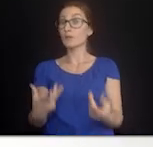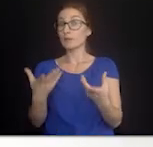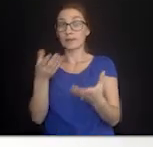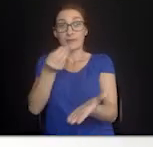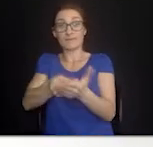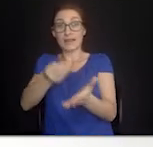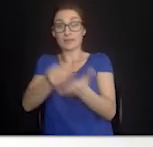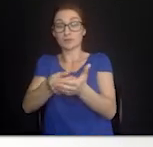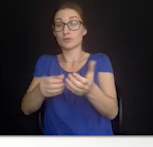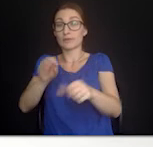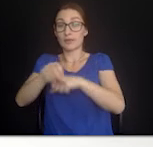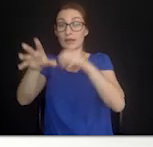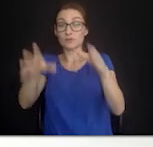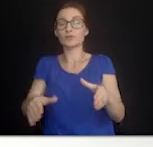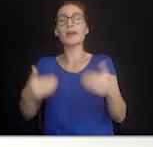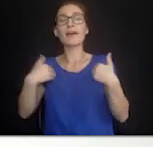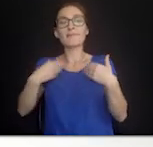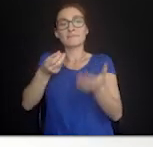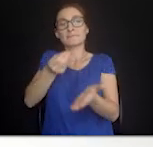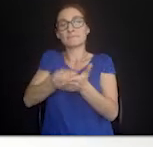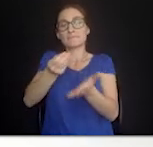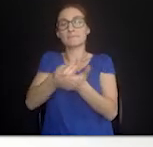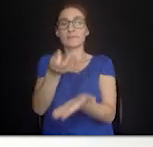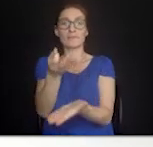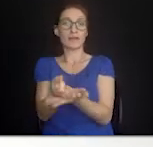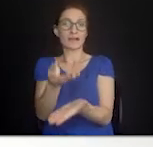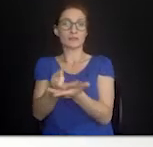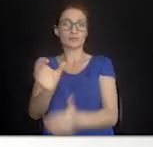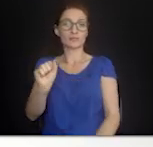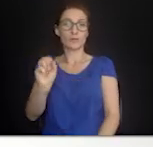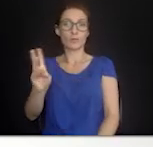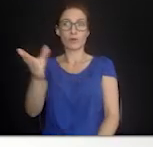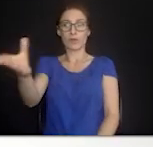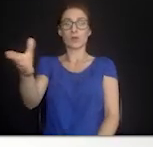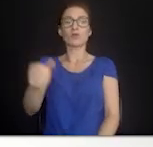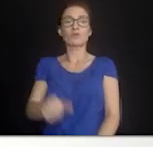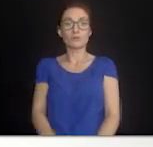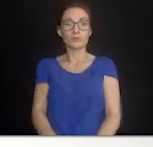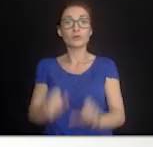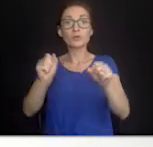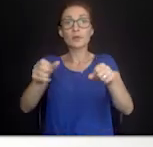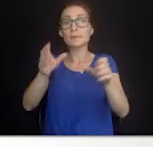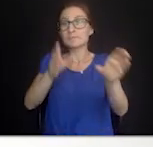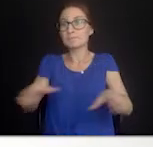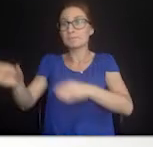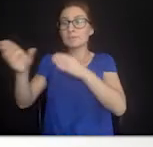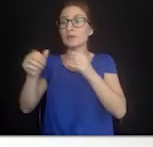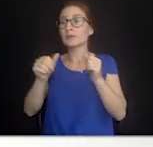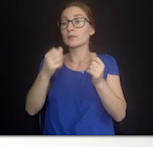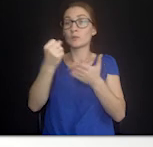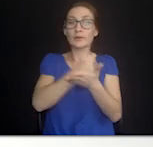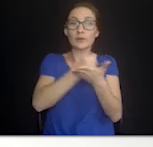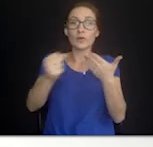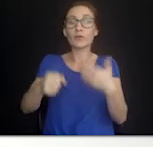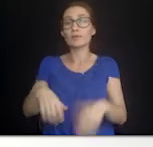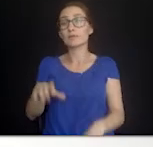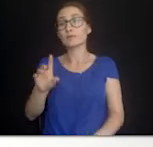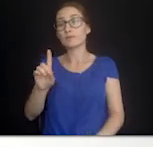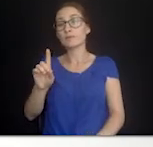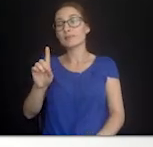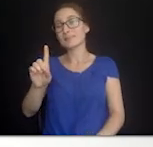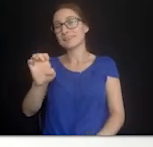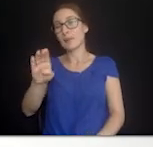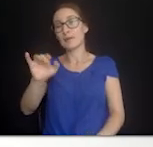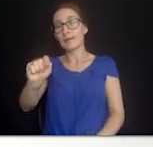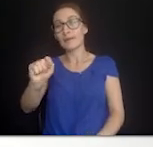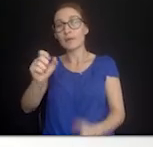financial software in there. So people can organize their finances, so they can see debit cards, credit cards, mortgages, all those things, and how they come together and how they